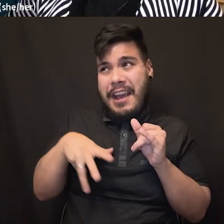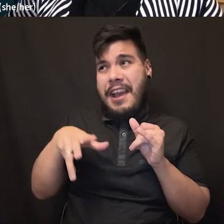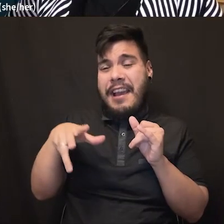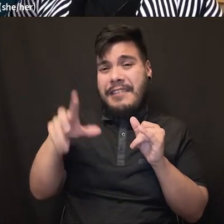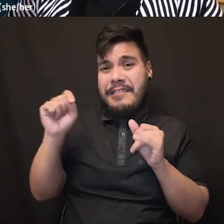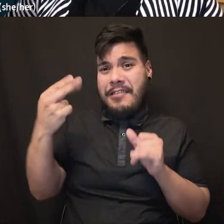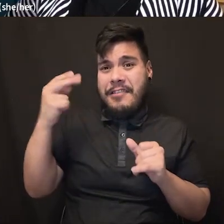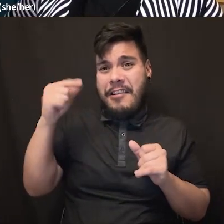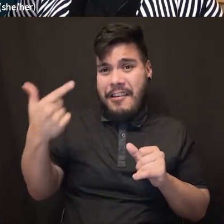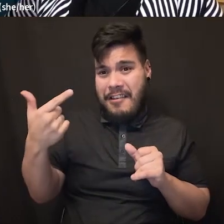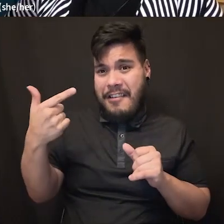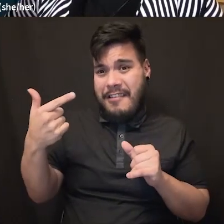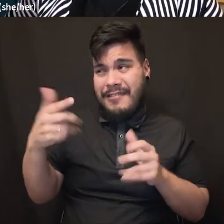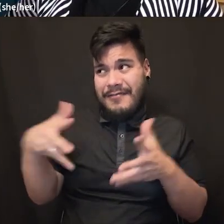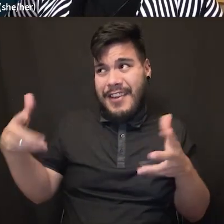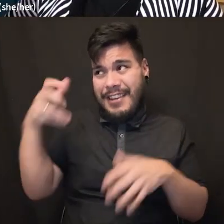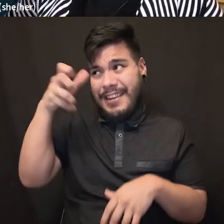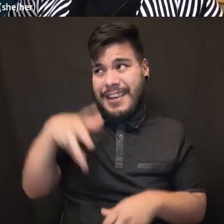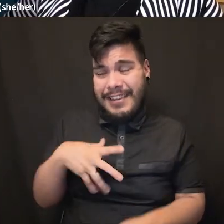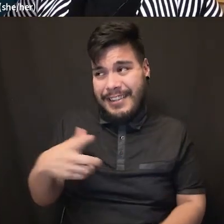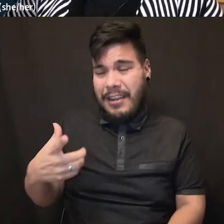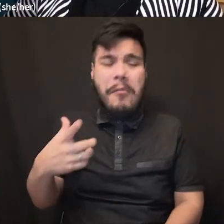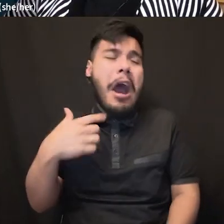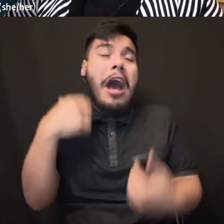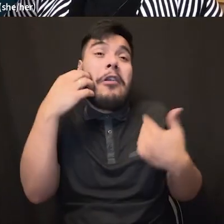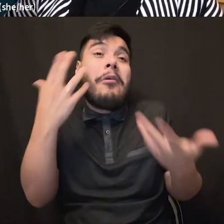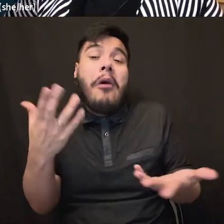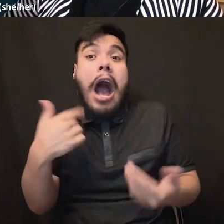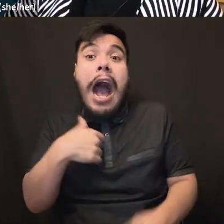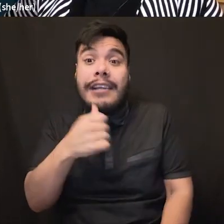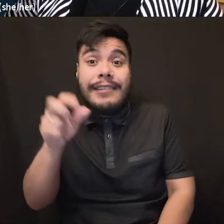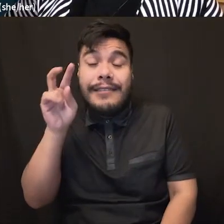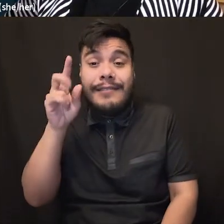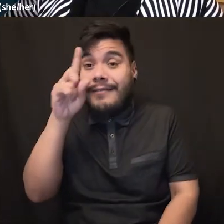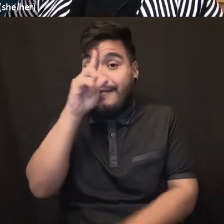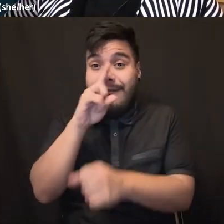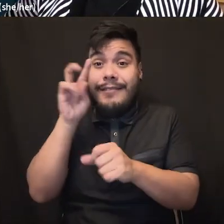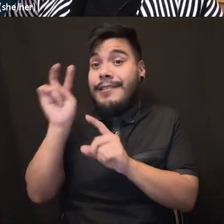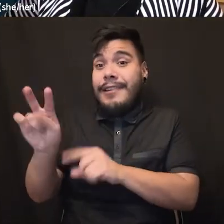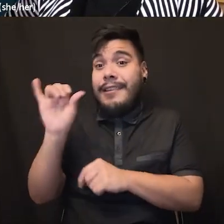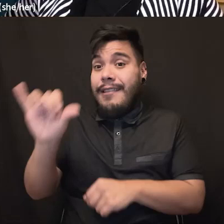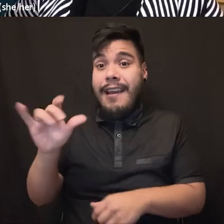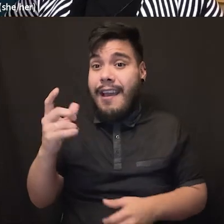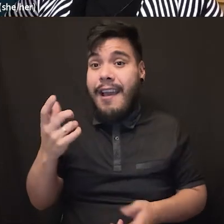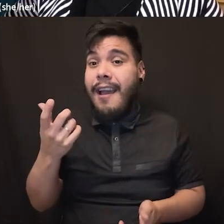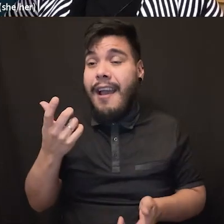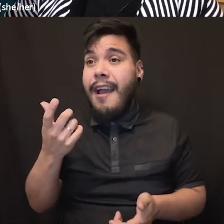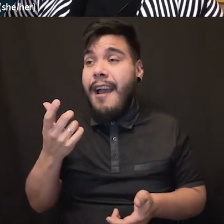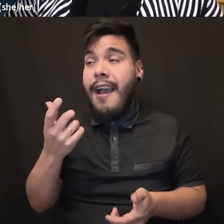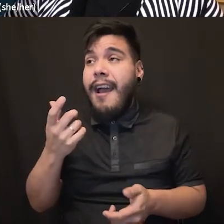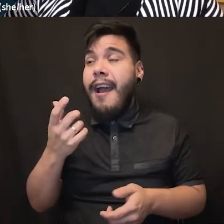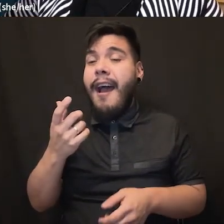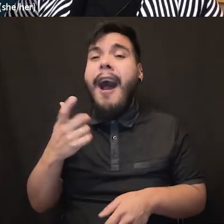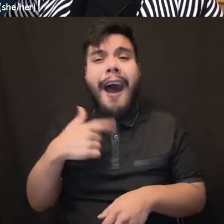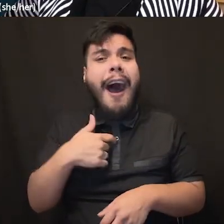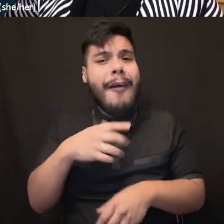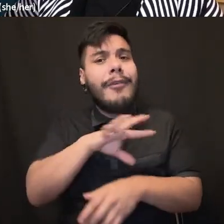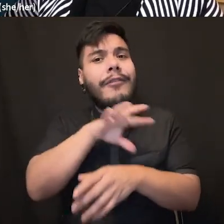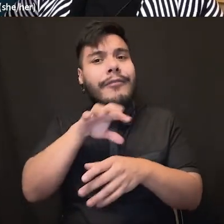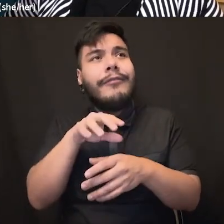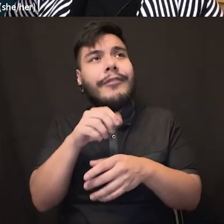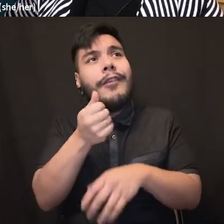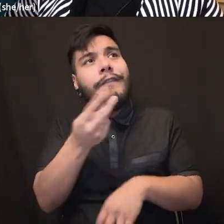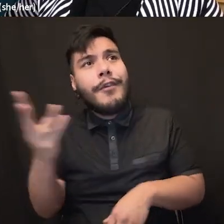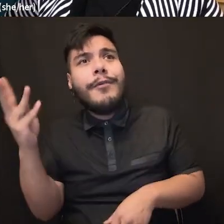But I was just like, I didn't see it that way. So, you know, I've been in a couple things like that